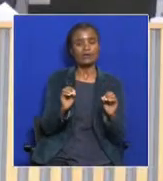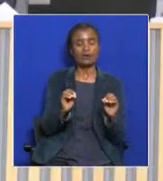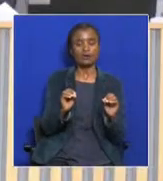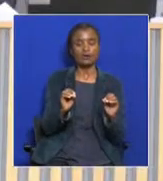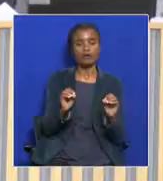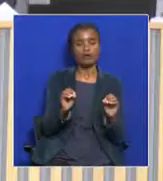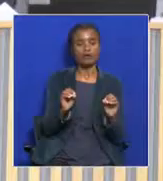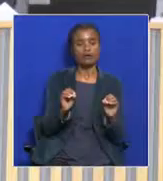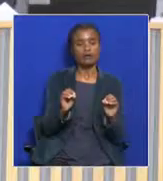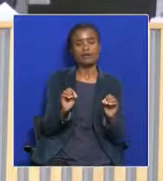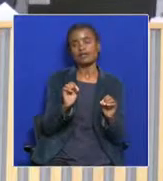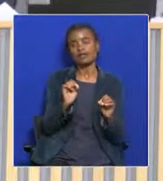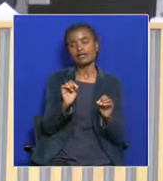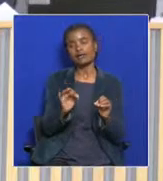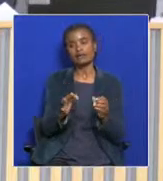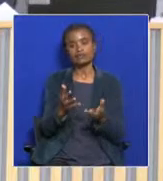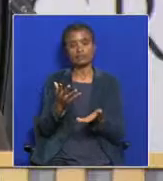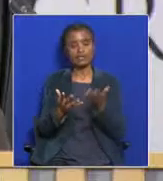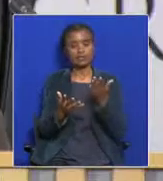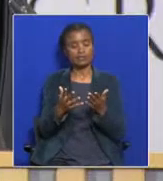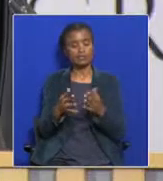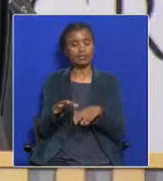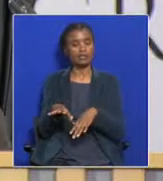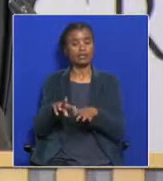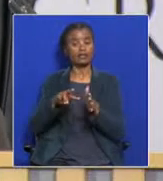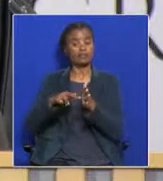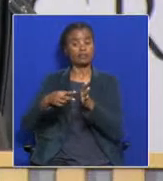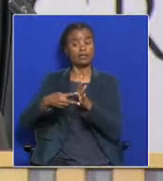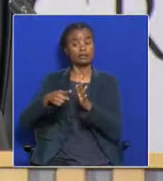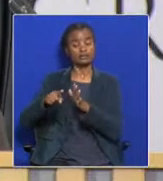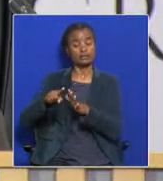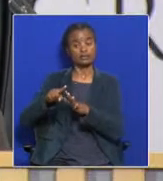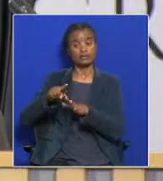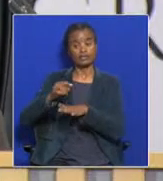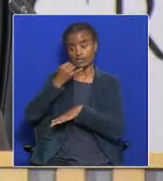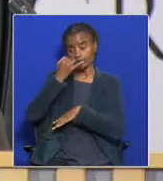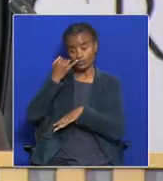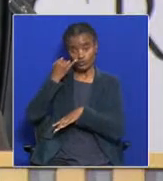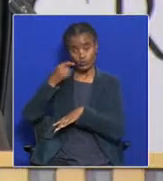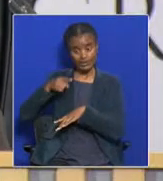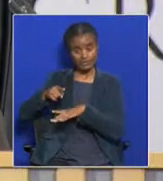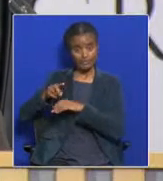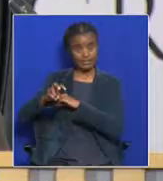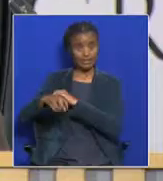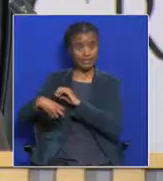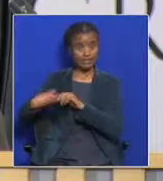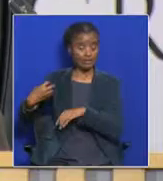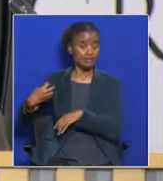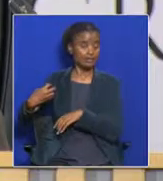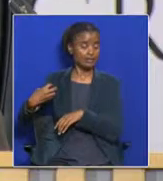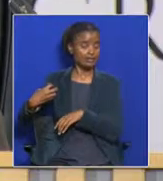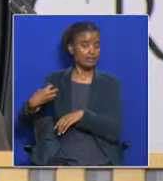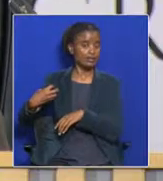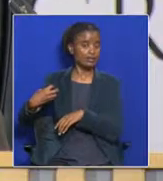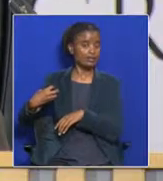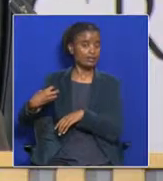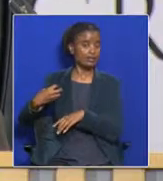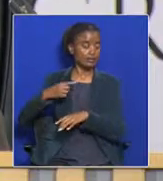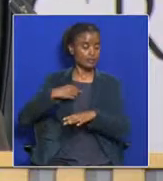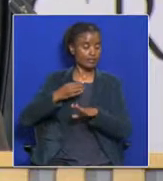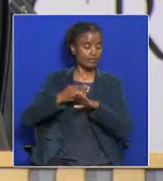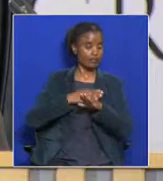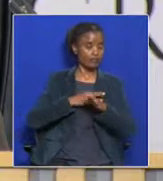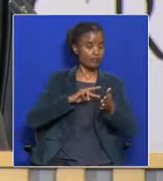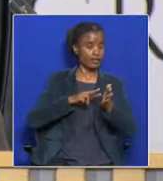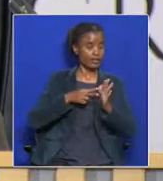planning on stealing drugs in a few months' time, there would be no reason for me